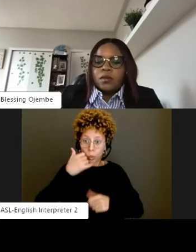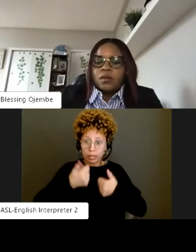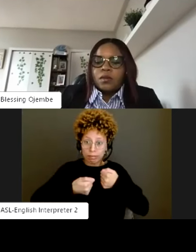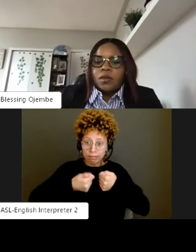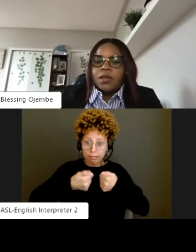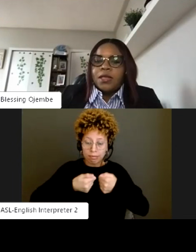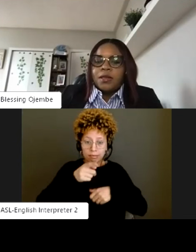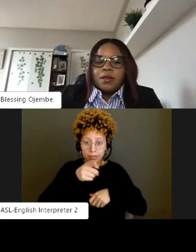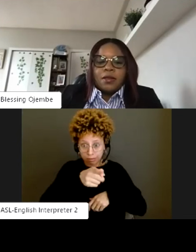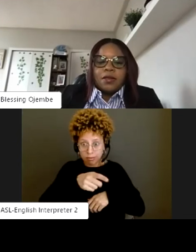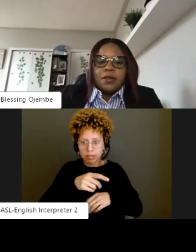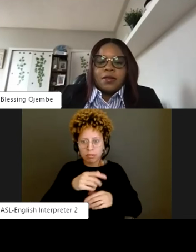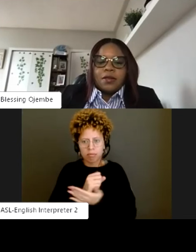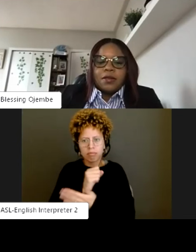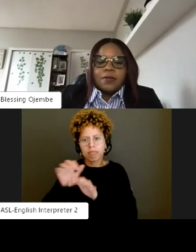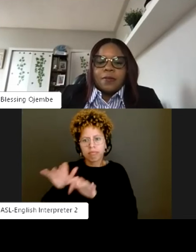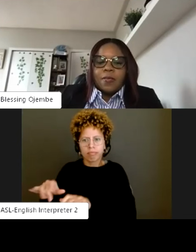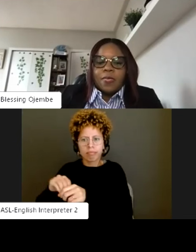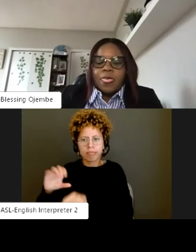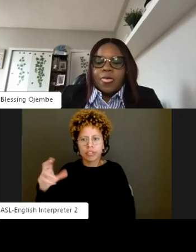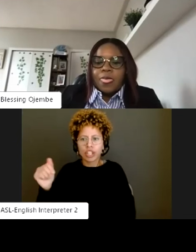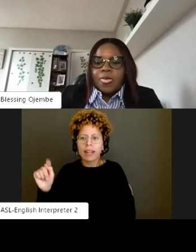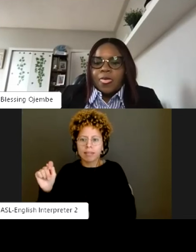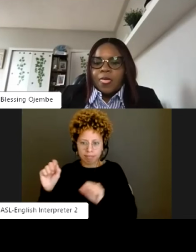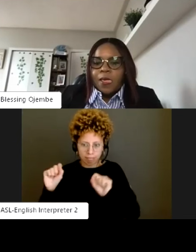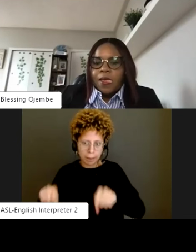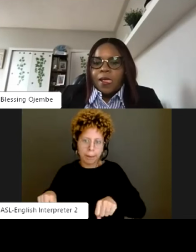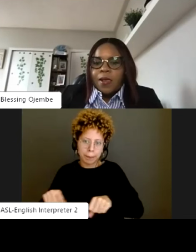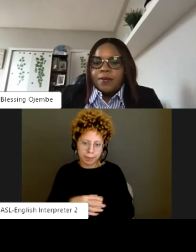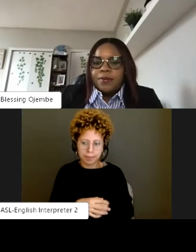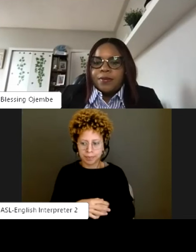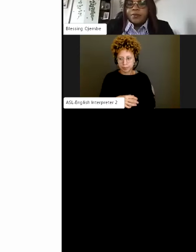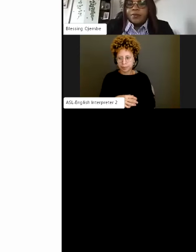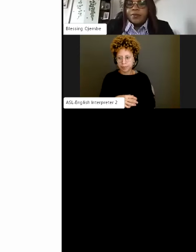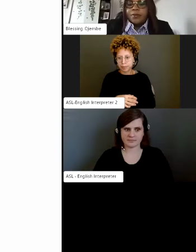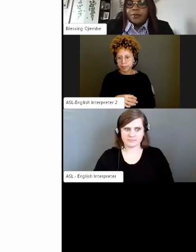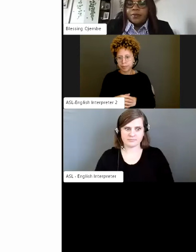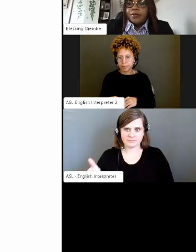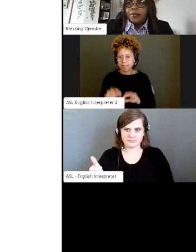well. Put them on the charts.